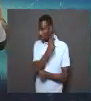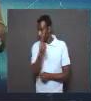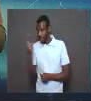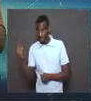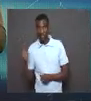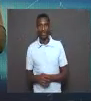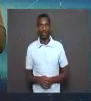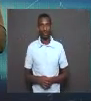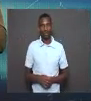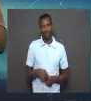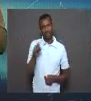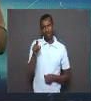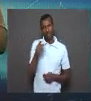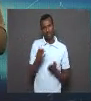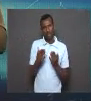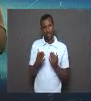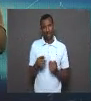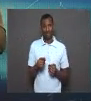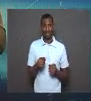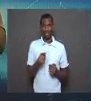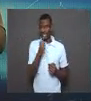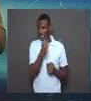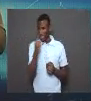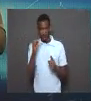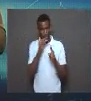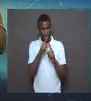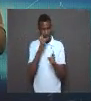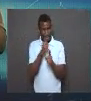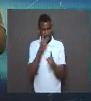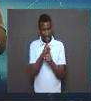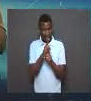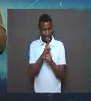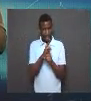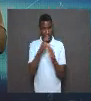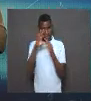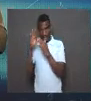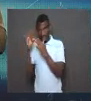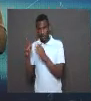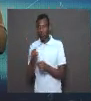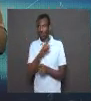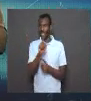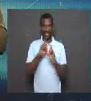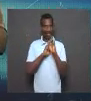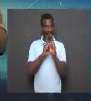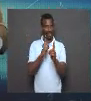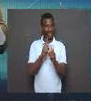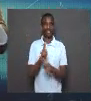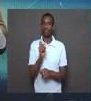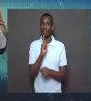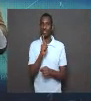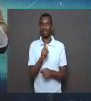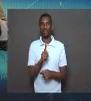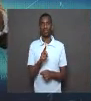Welcome back, everyone. If you are able to match each term correctly, your answers